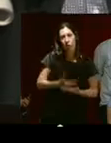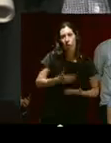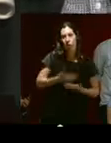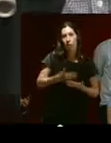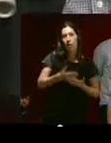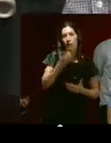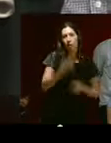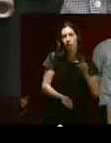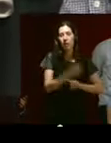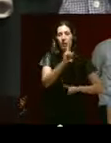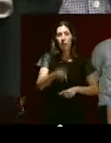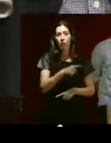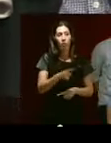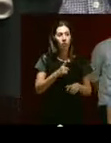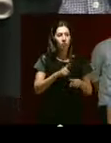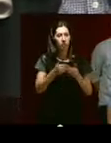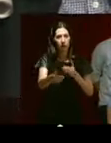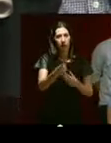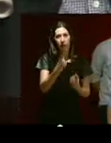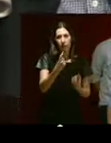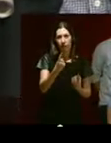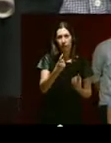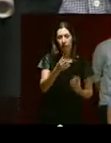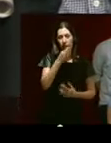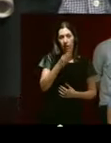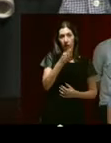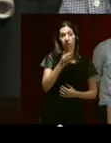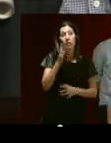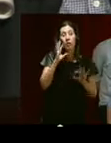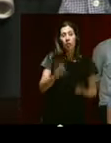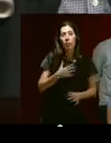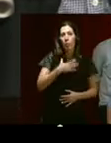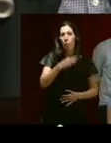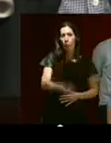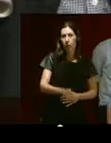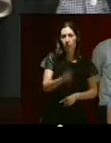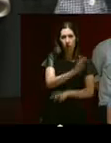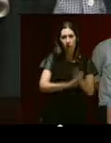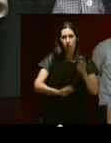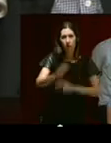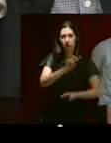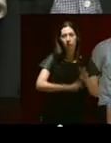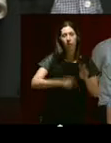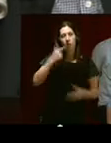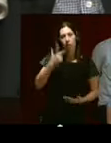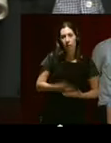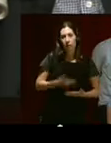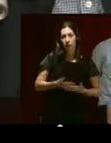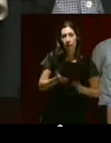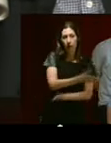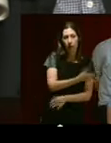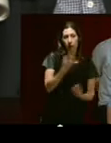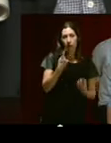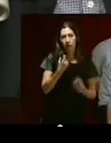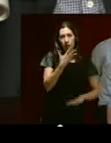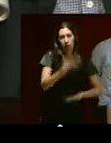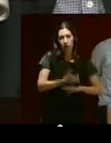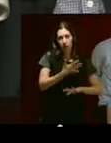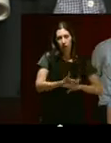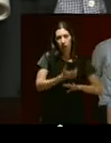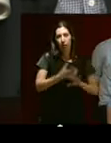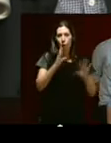maker. That's something that my work did not cover, but I imagine that you could do that.